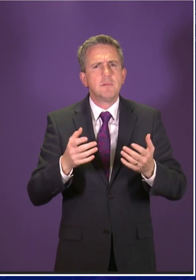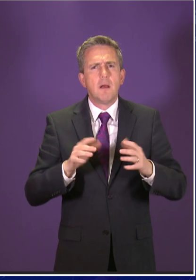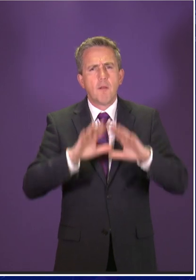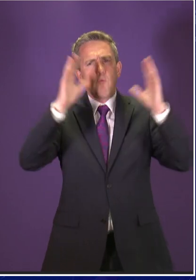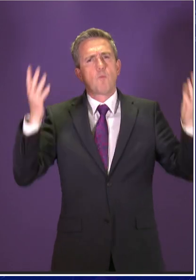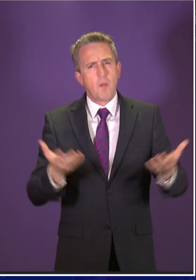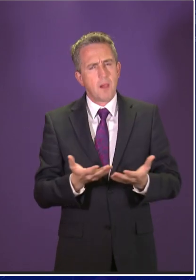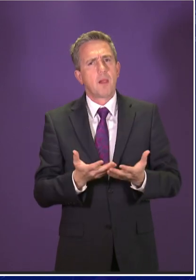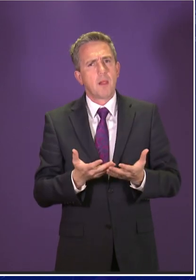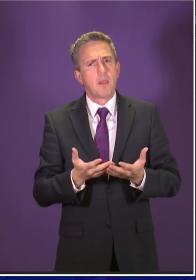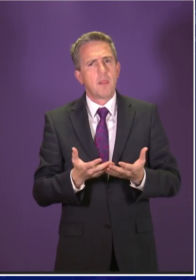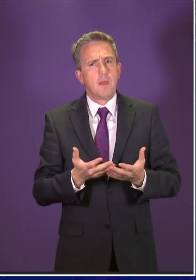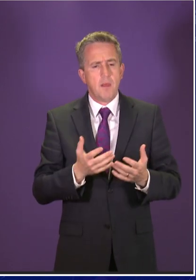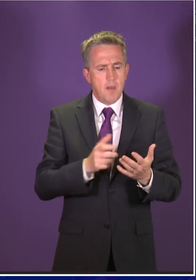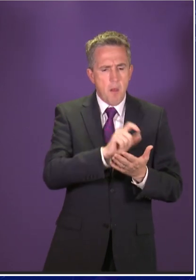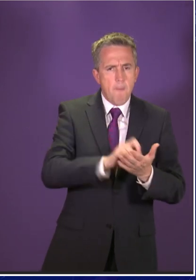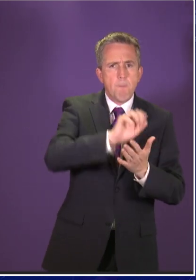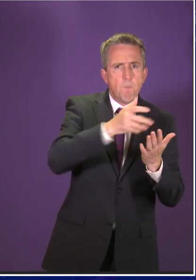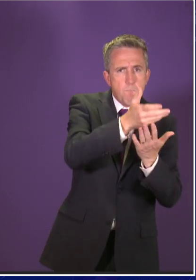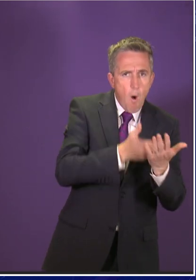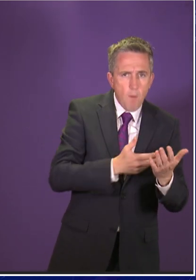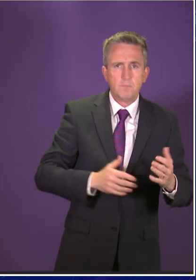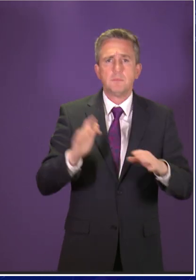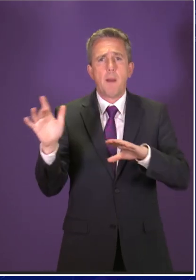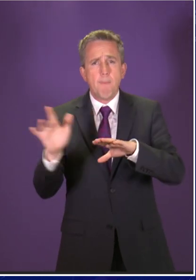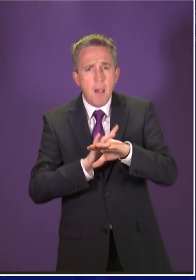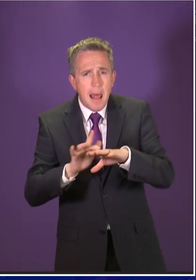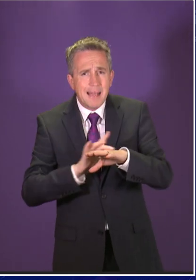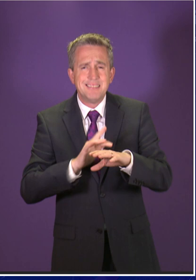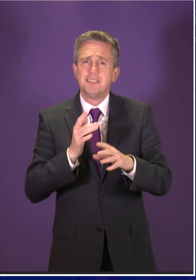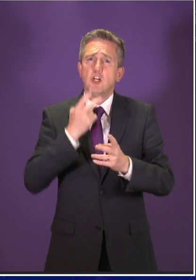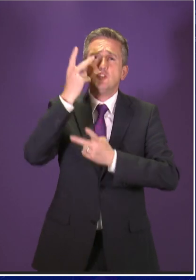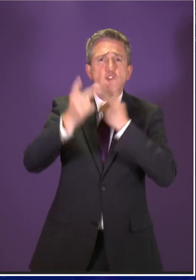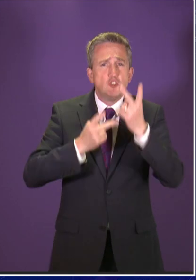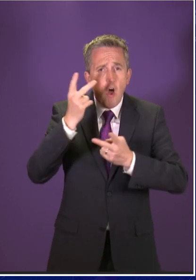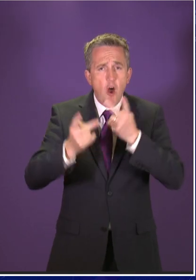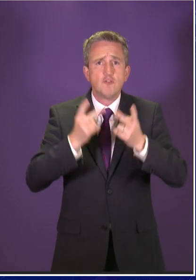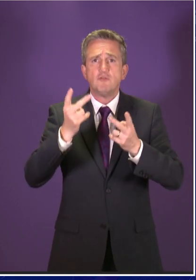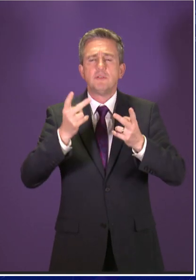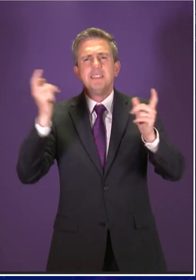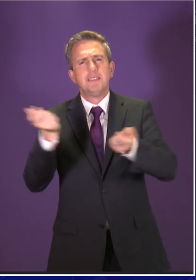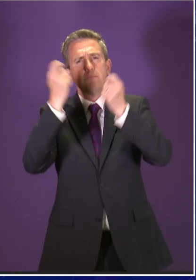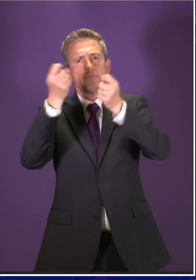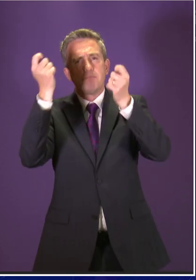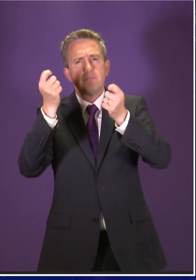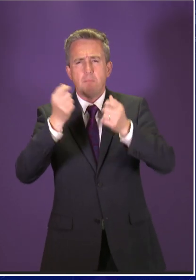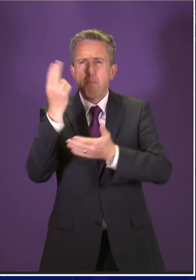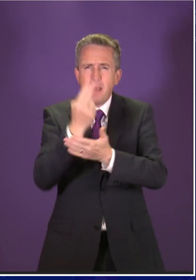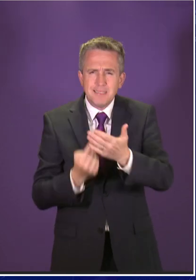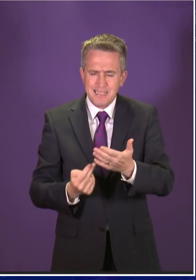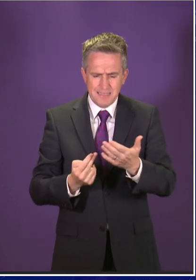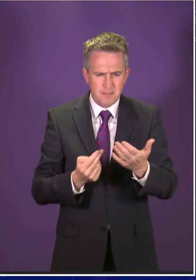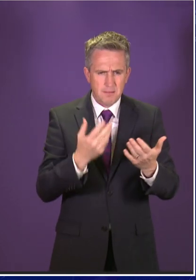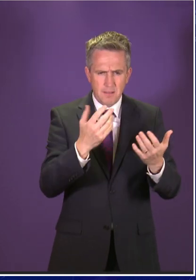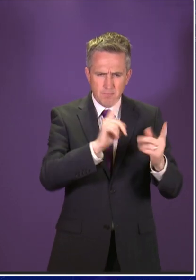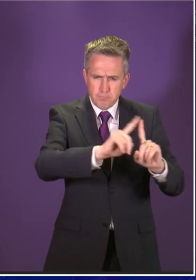and to suggest that the poems and plays, songs and ceremonies Photographs and paintings which we choose to share with